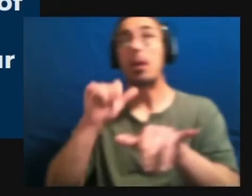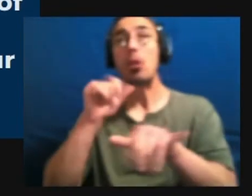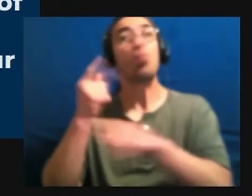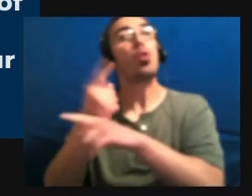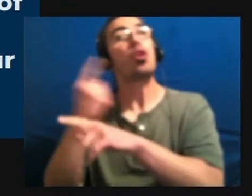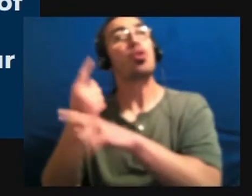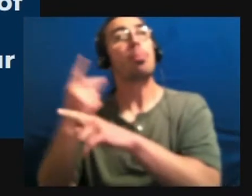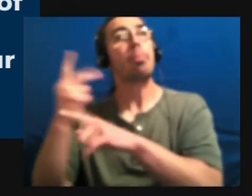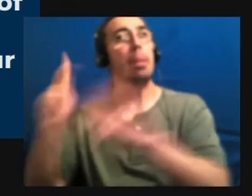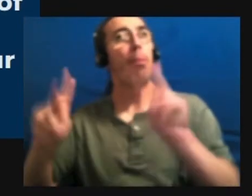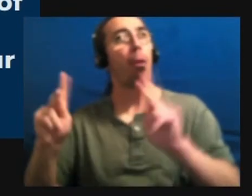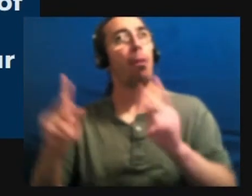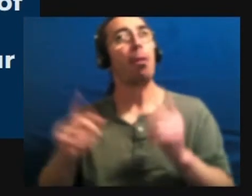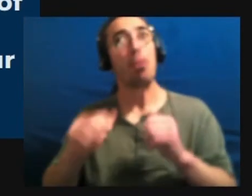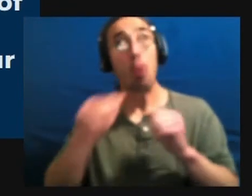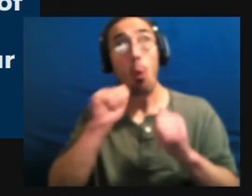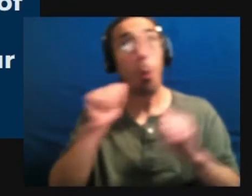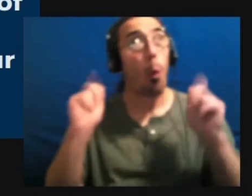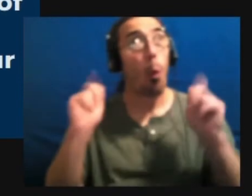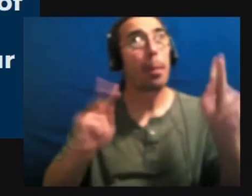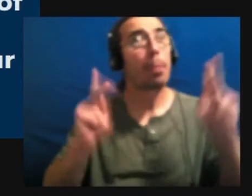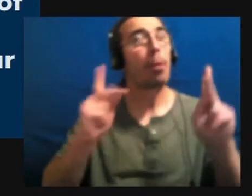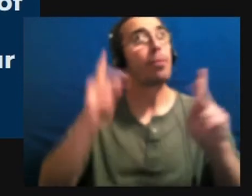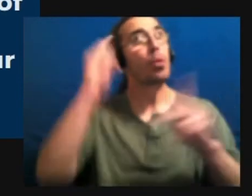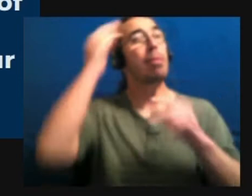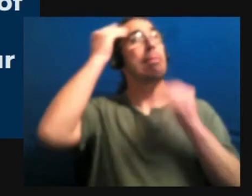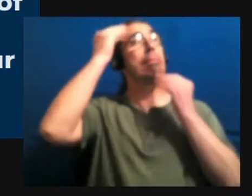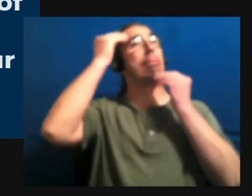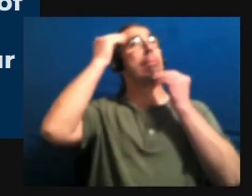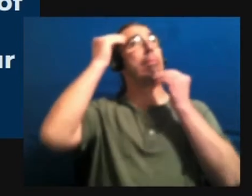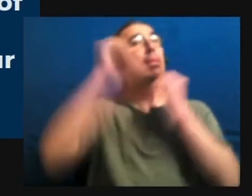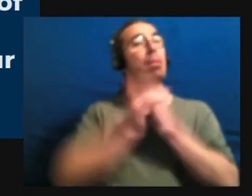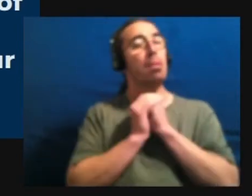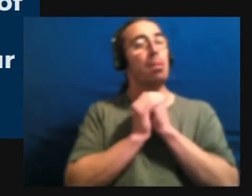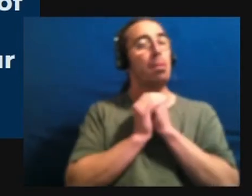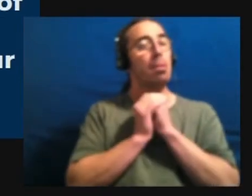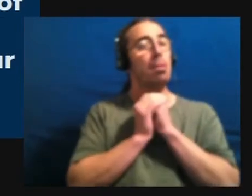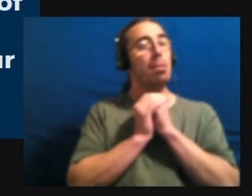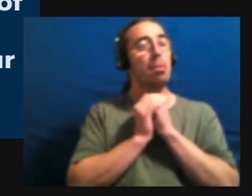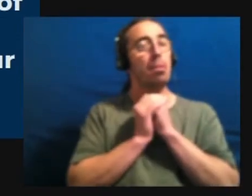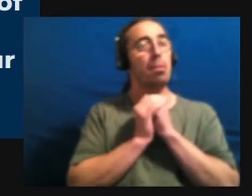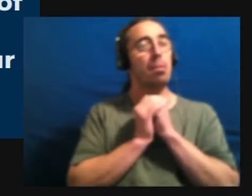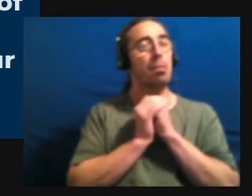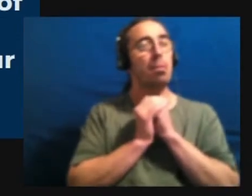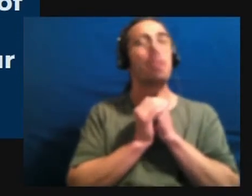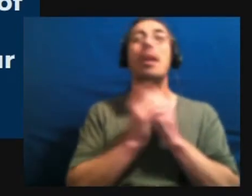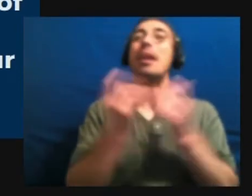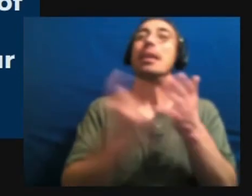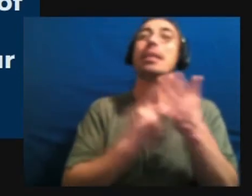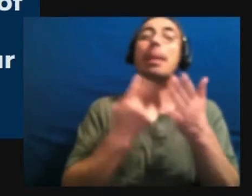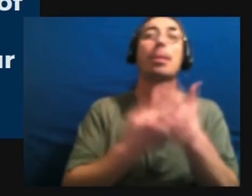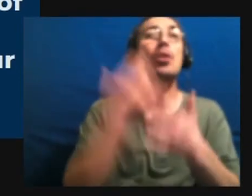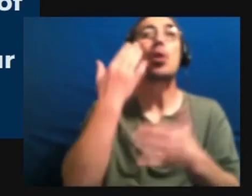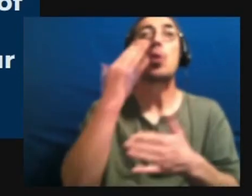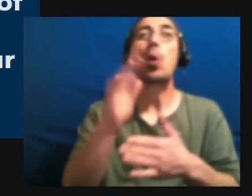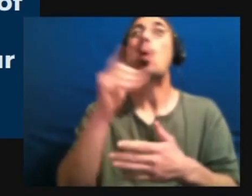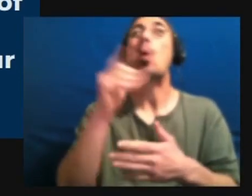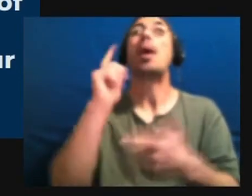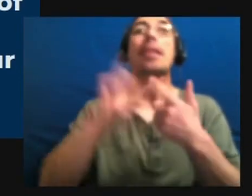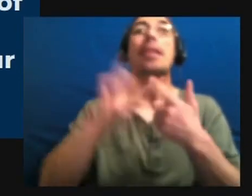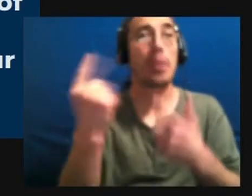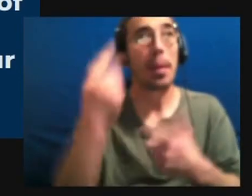that? Just, you don't know until someone tells you. No, everybody does not do